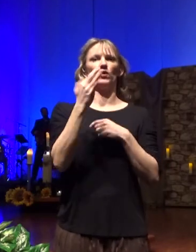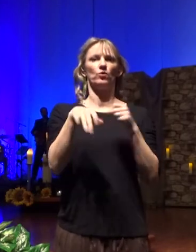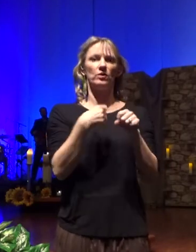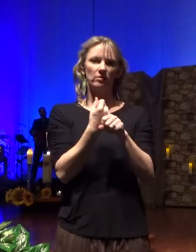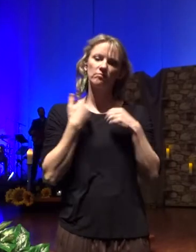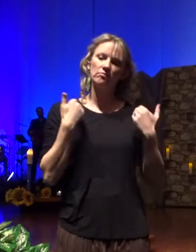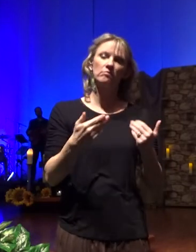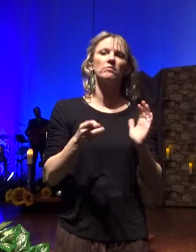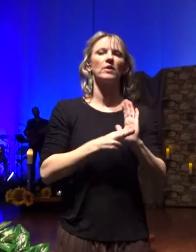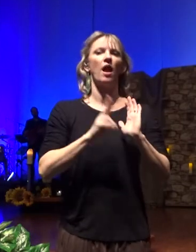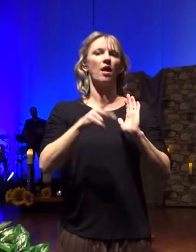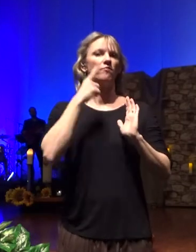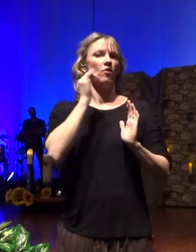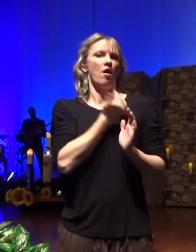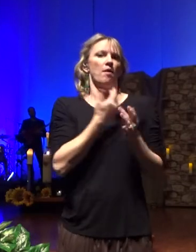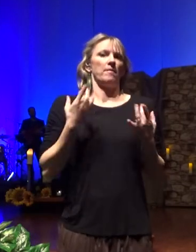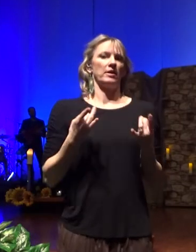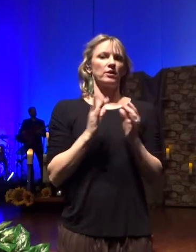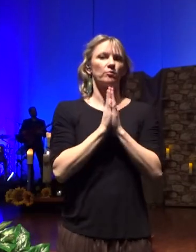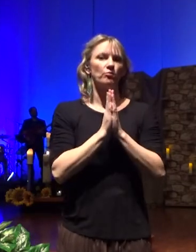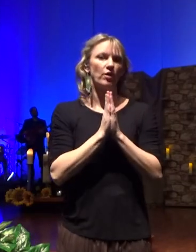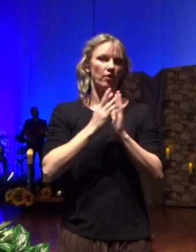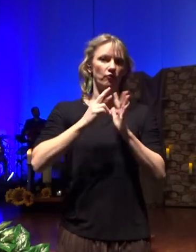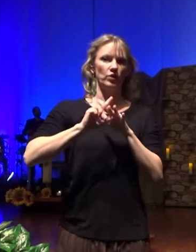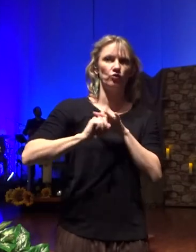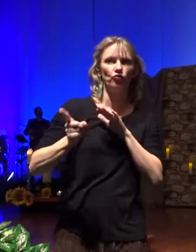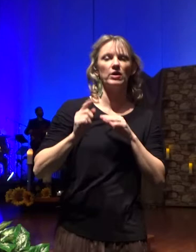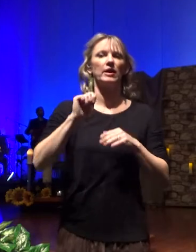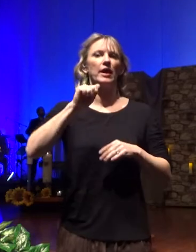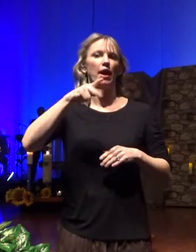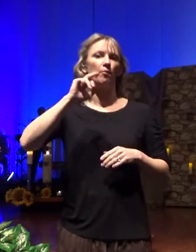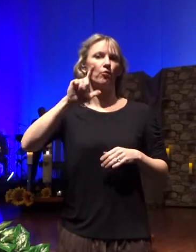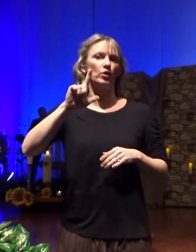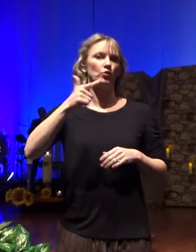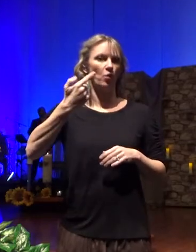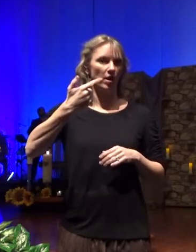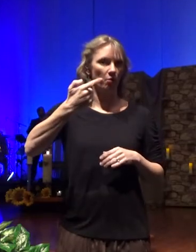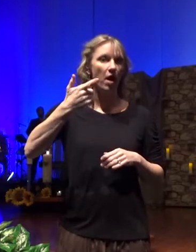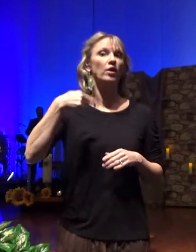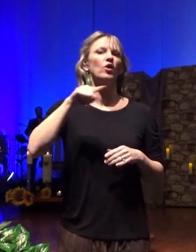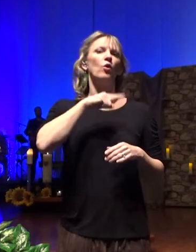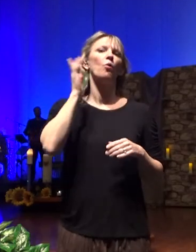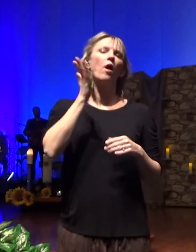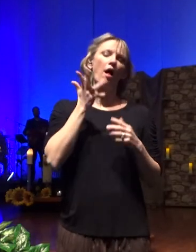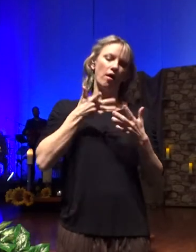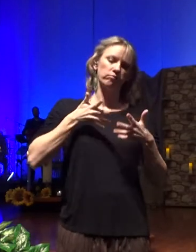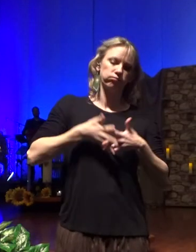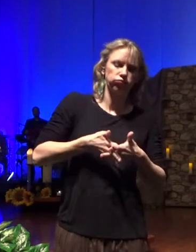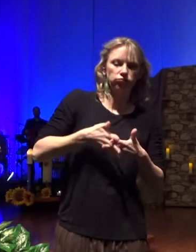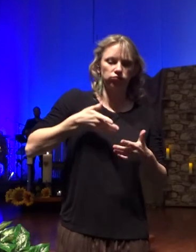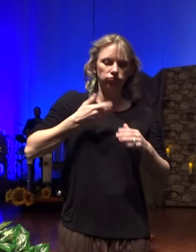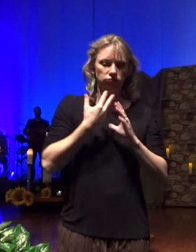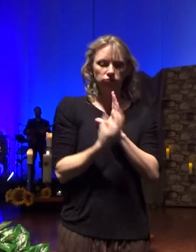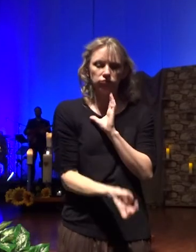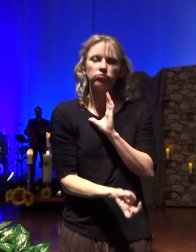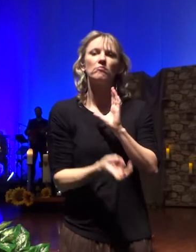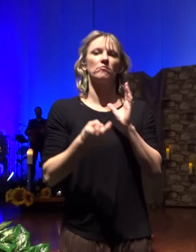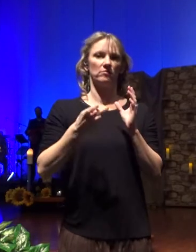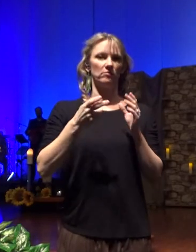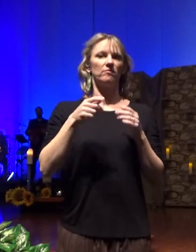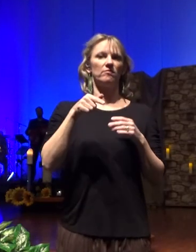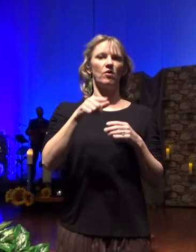of years and sign up for our meditation and prayer retreat on Thursday, April 21st. You will be immersed in the beautiful setting